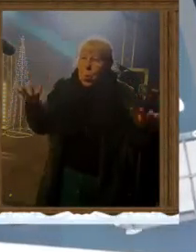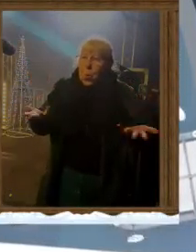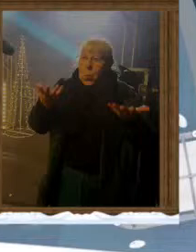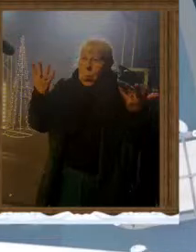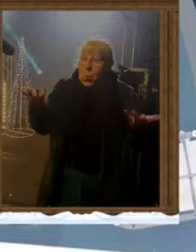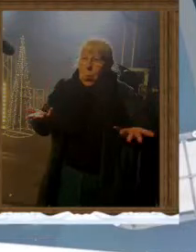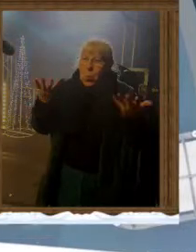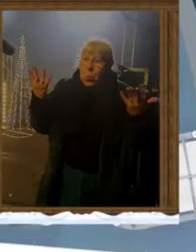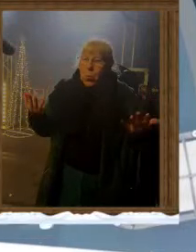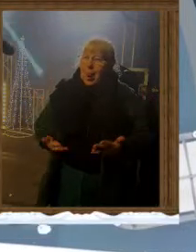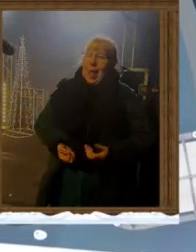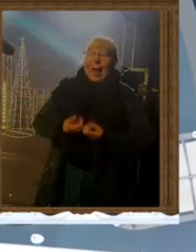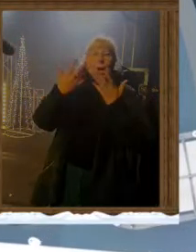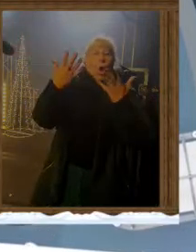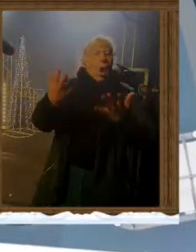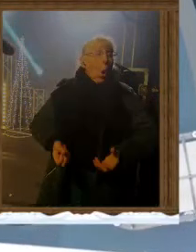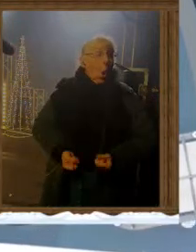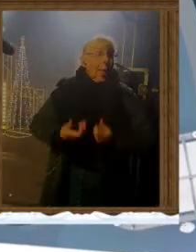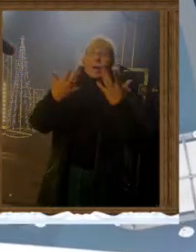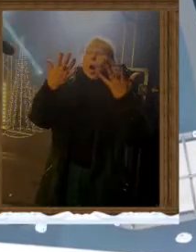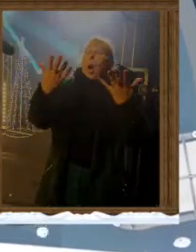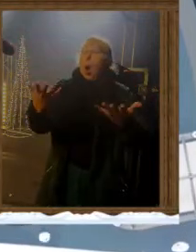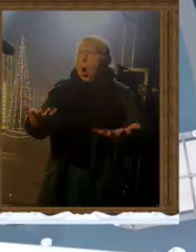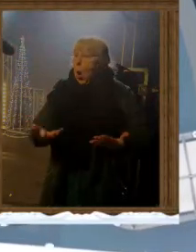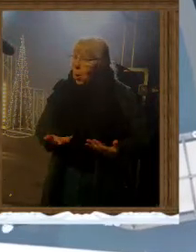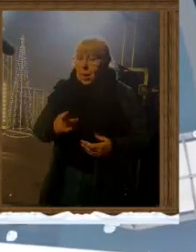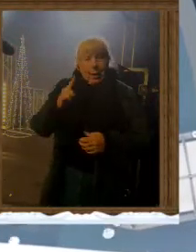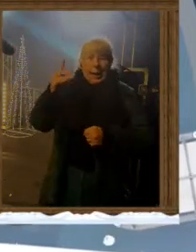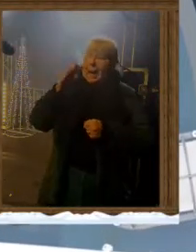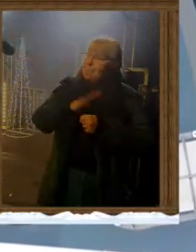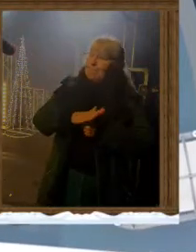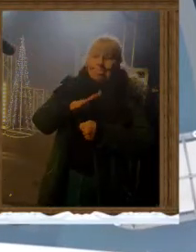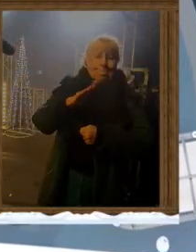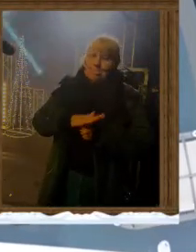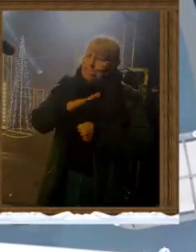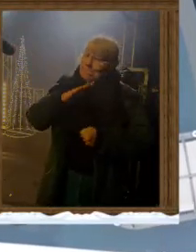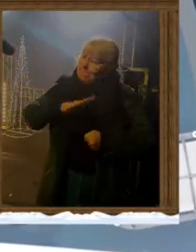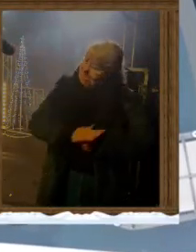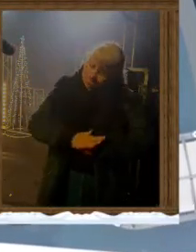Yeah. Let it go. Let it go.